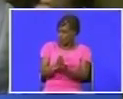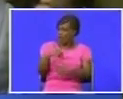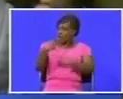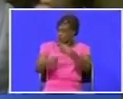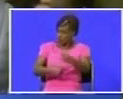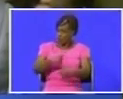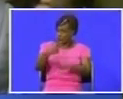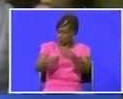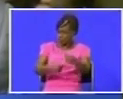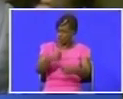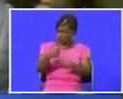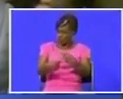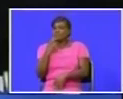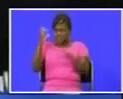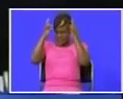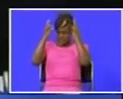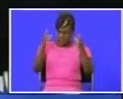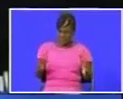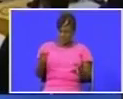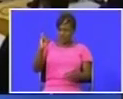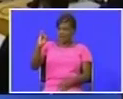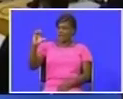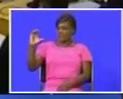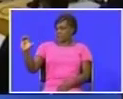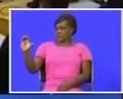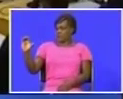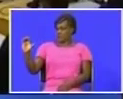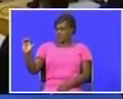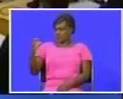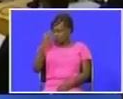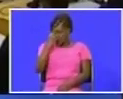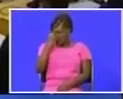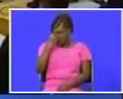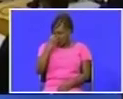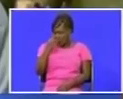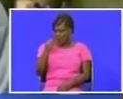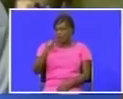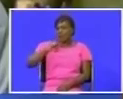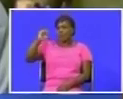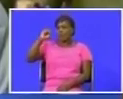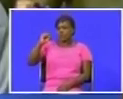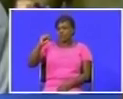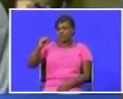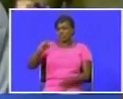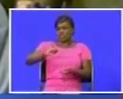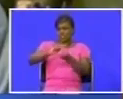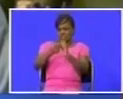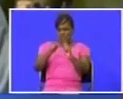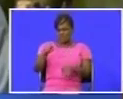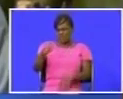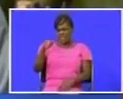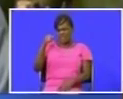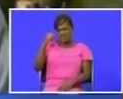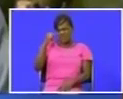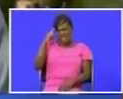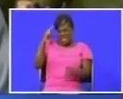to treat the deputy president well, and that they can assure him at the very, very minimum that they